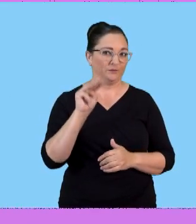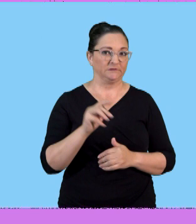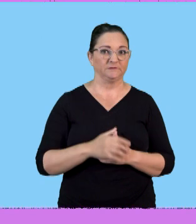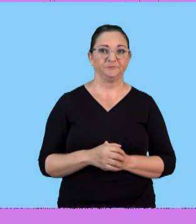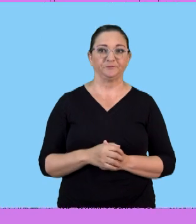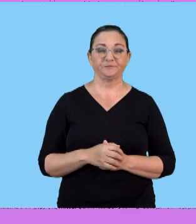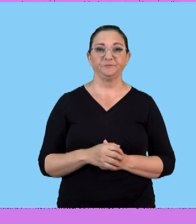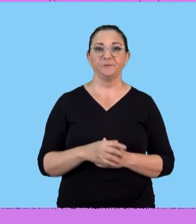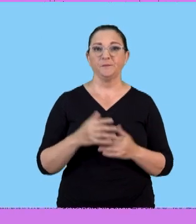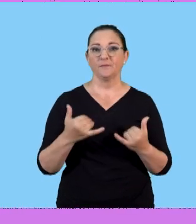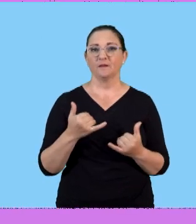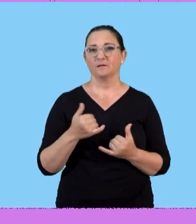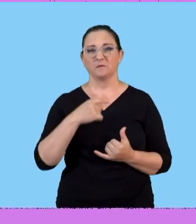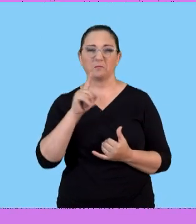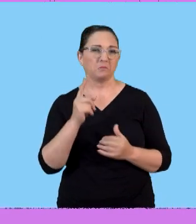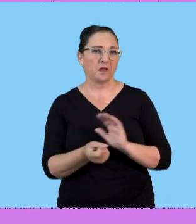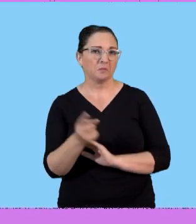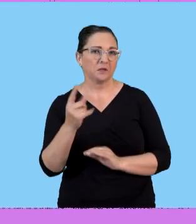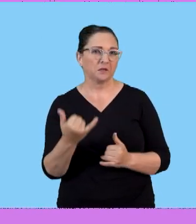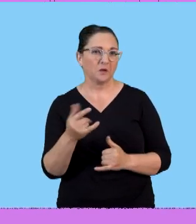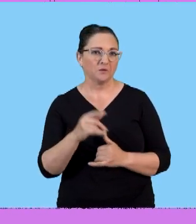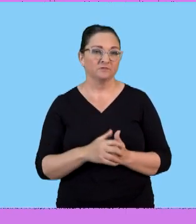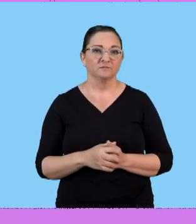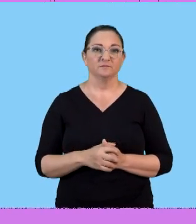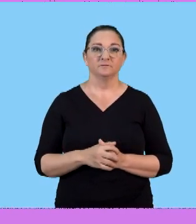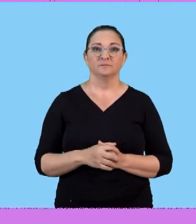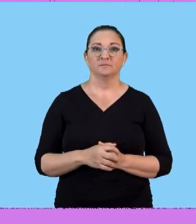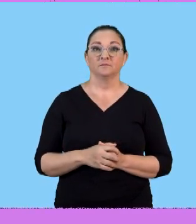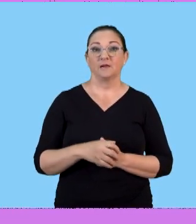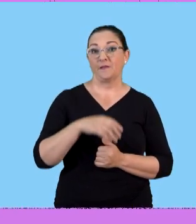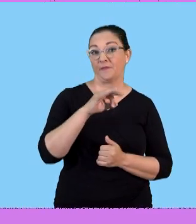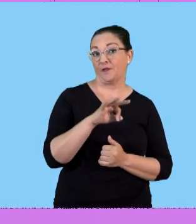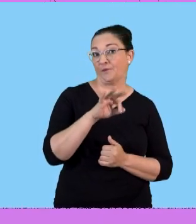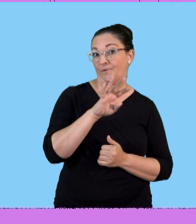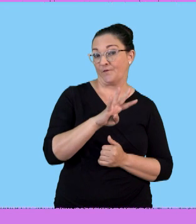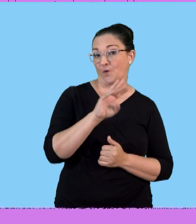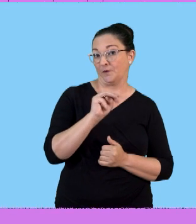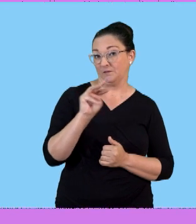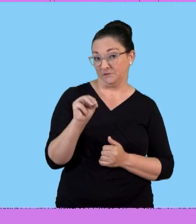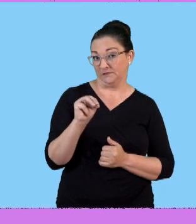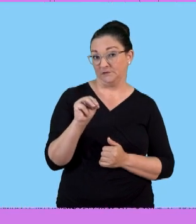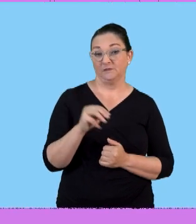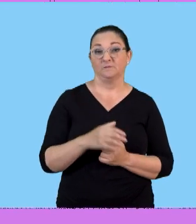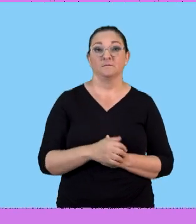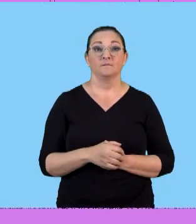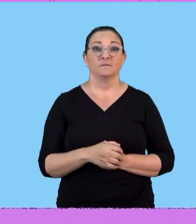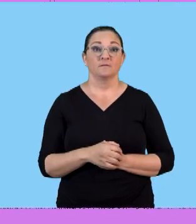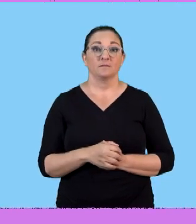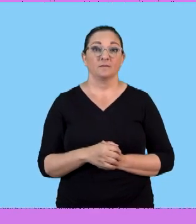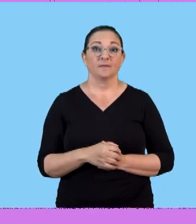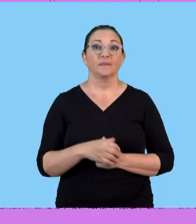kilometers. Okay, so therefore, what will happen now? I will take my 34 millimeters,